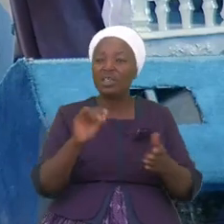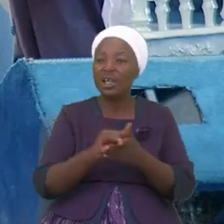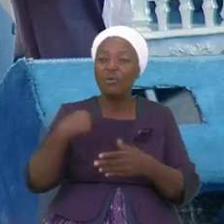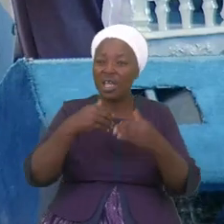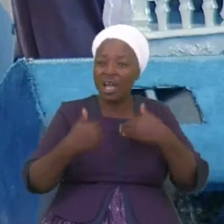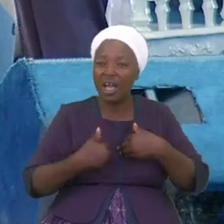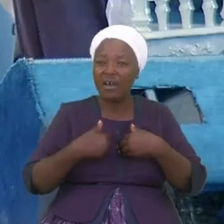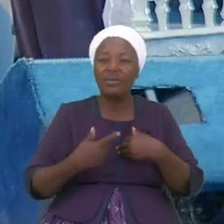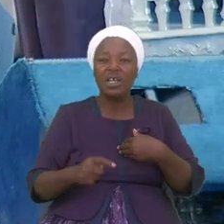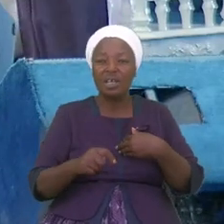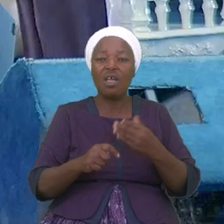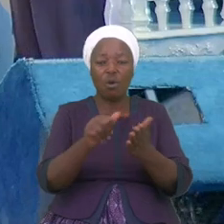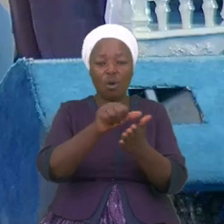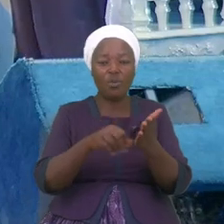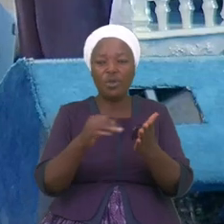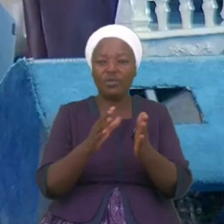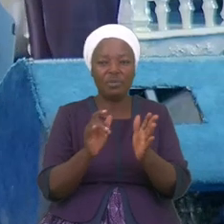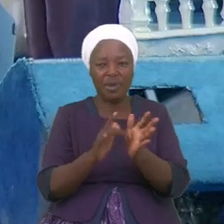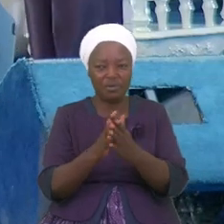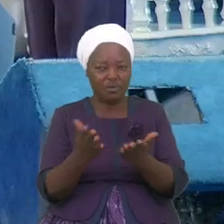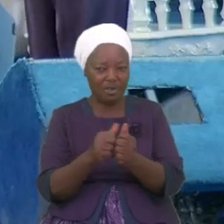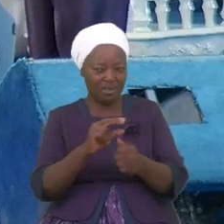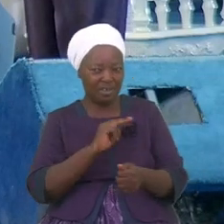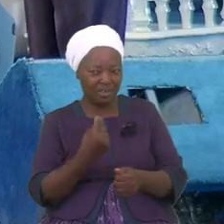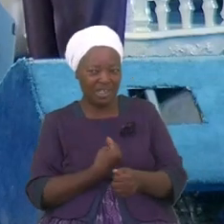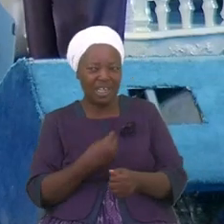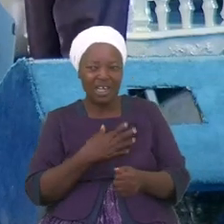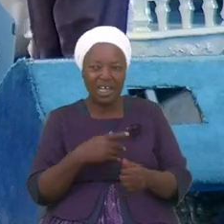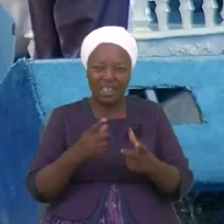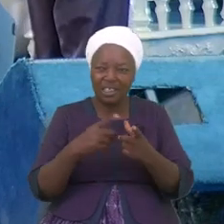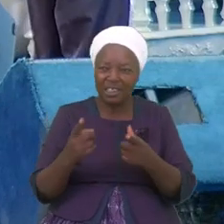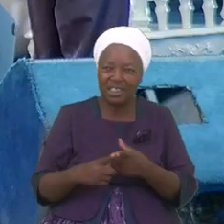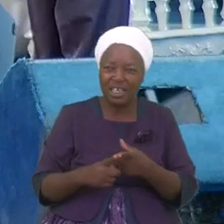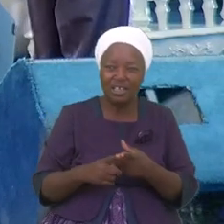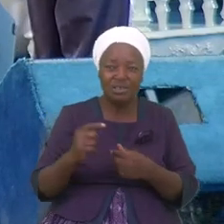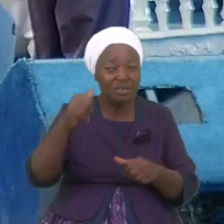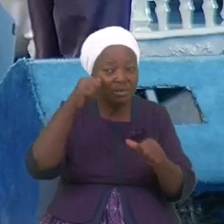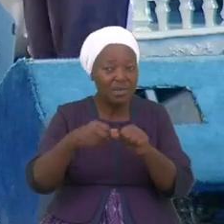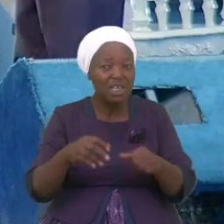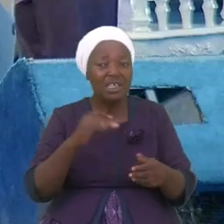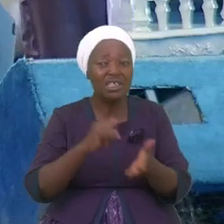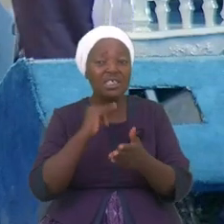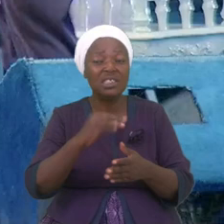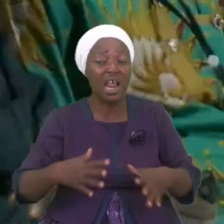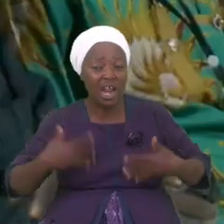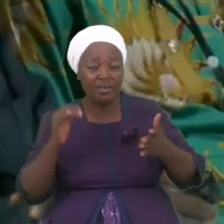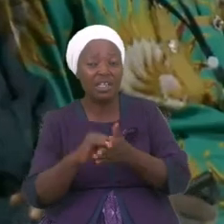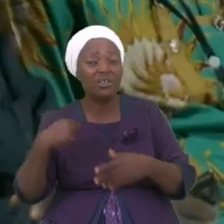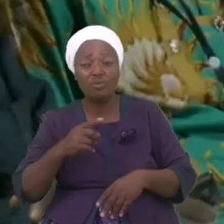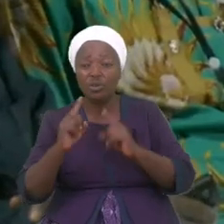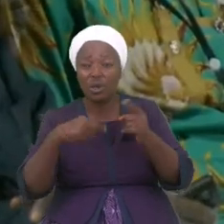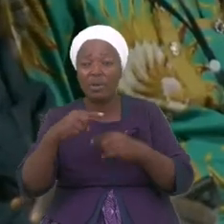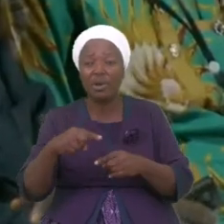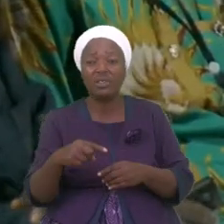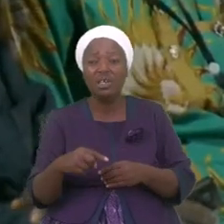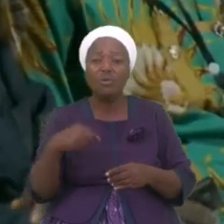copy of the Bible, but that's having a copy of the Bible, but the life is what we're talking about. We're forsaking the